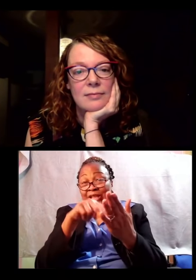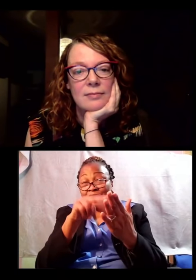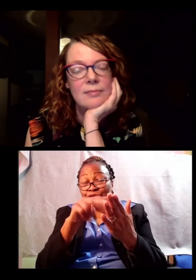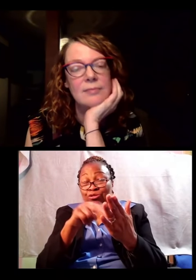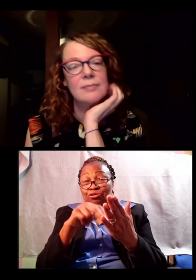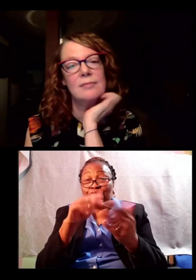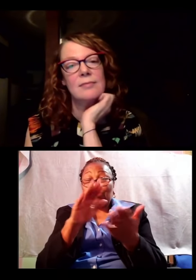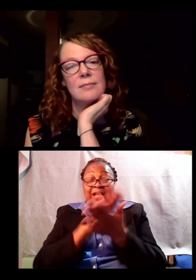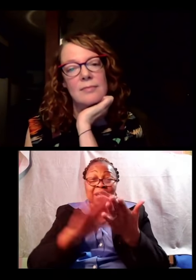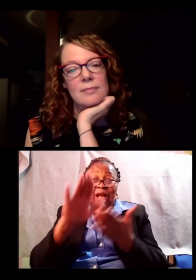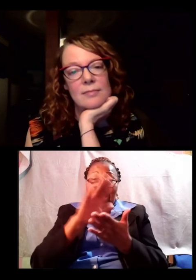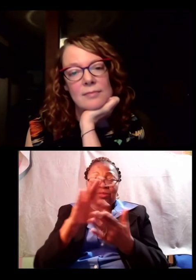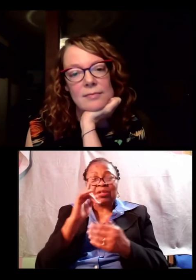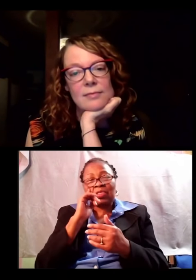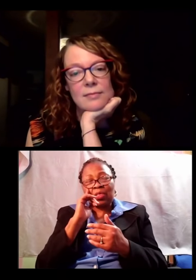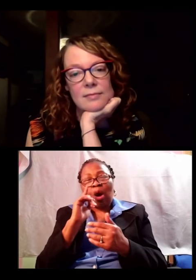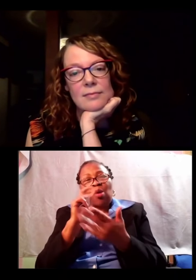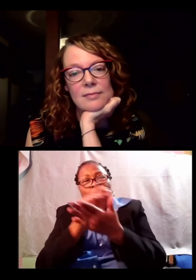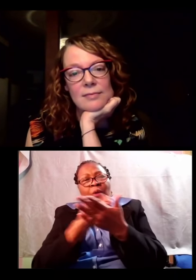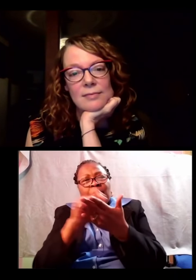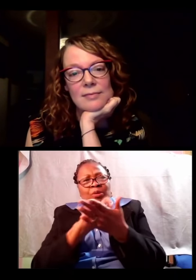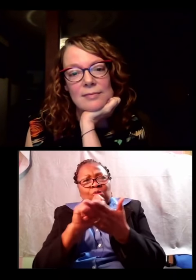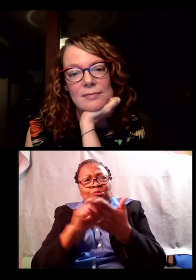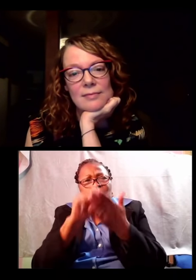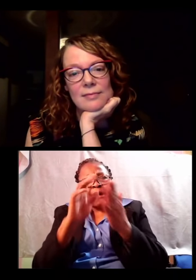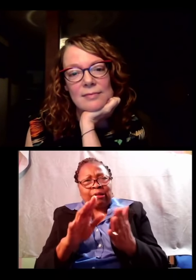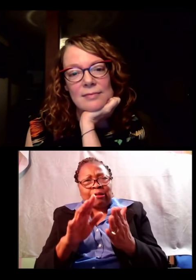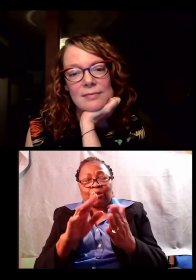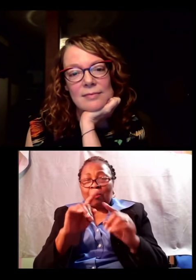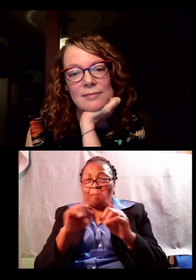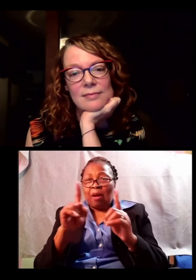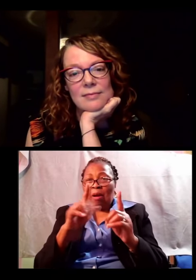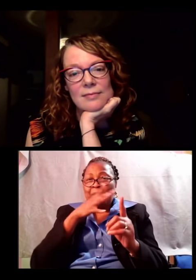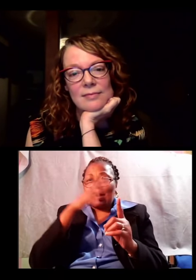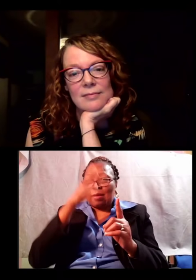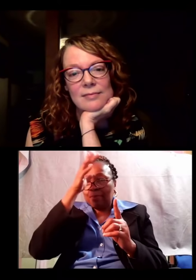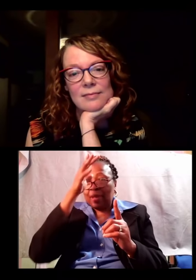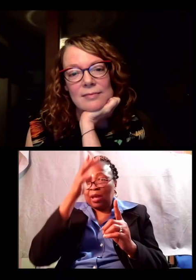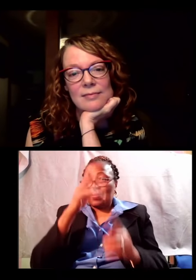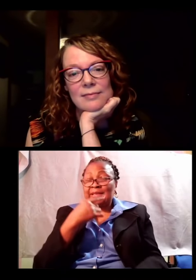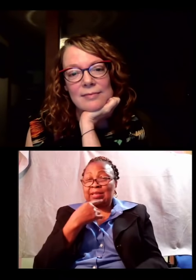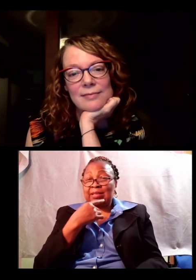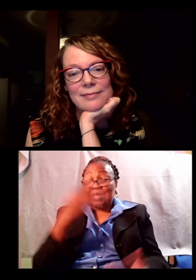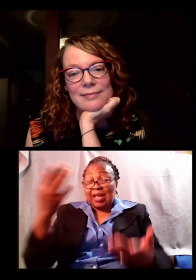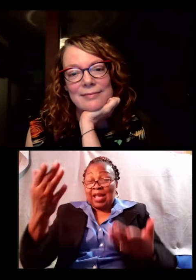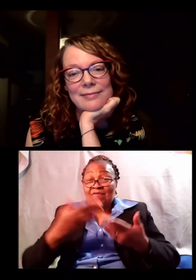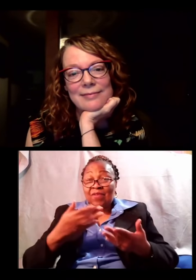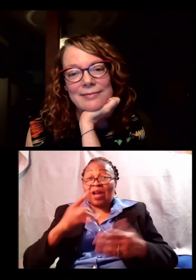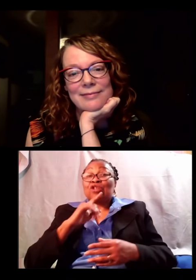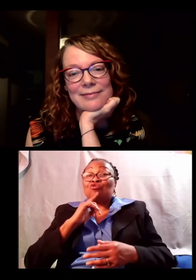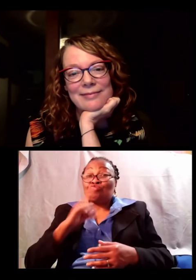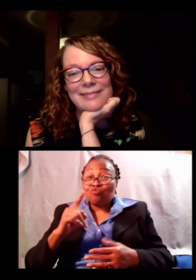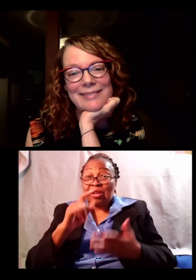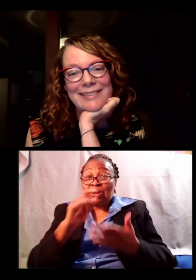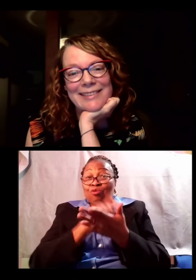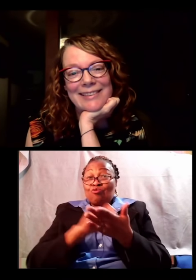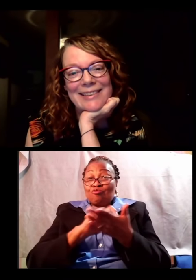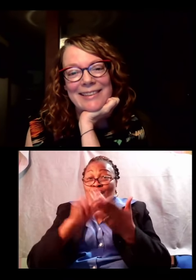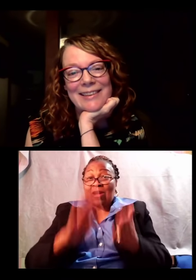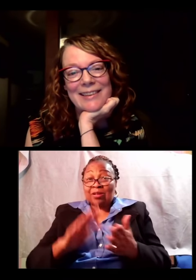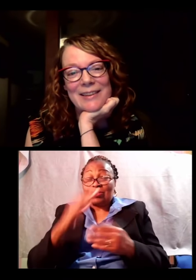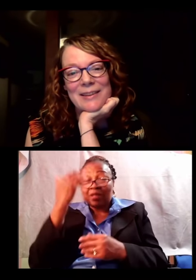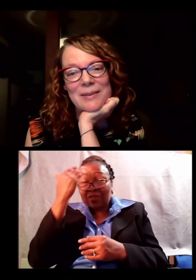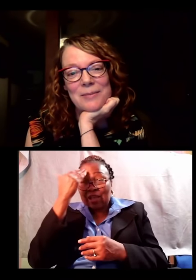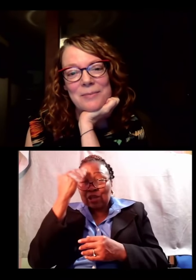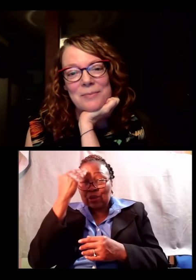thought first I was going to be a journalist. But my parents, to head that off, invited over a real journalist that they actually knew,